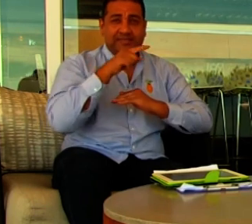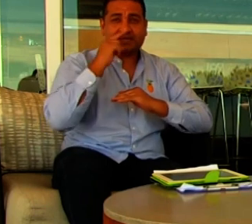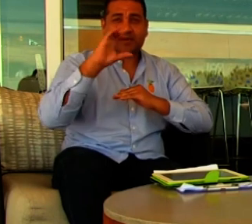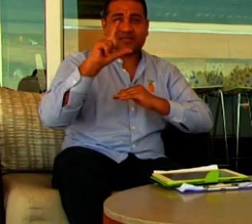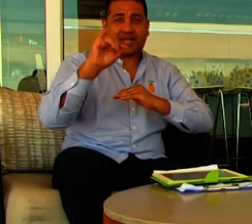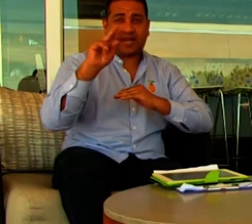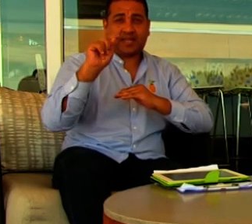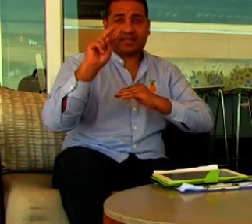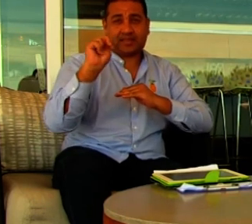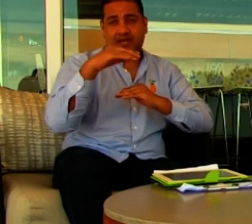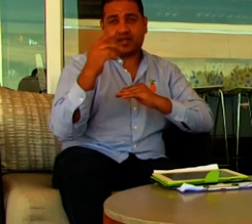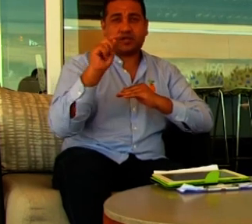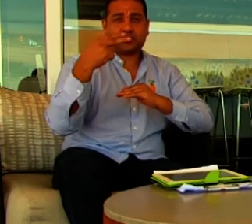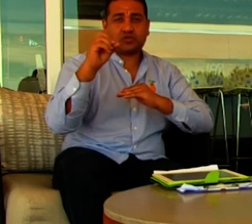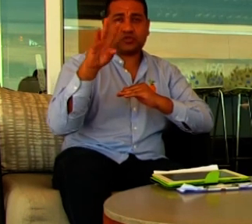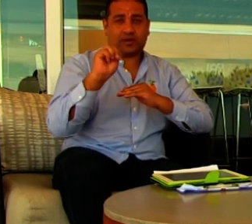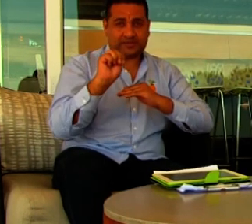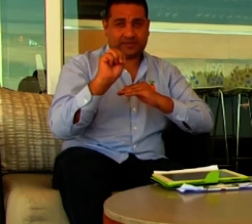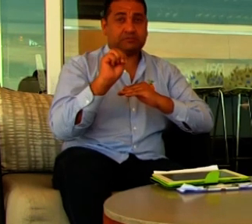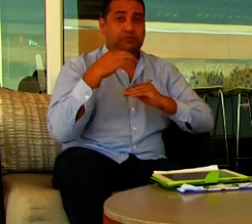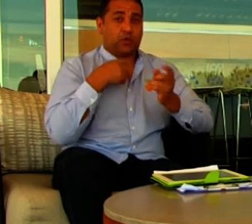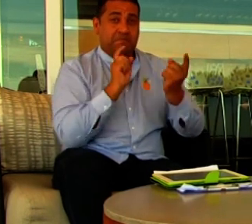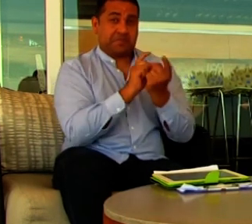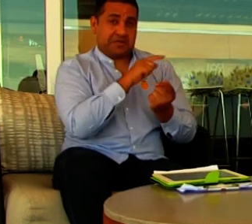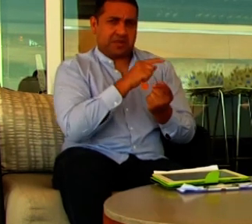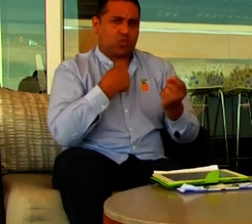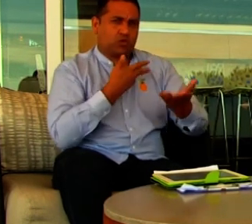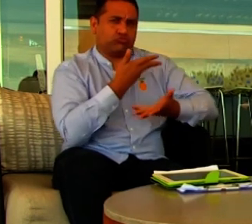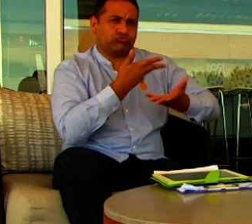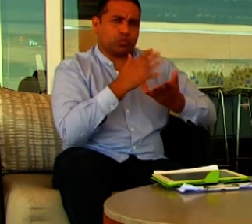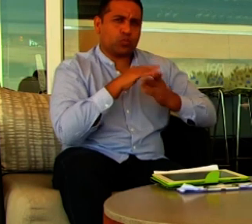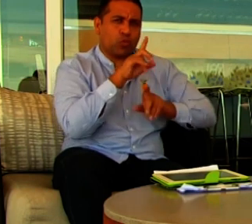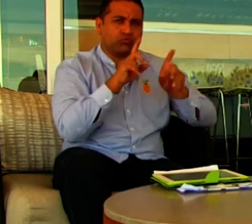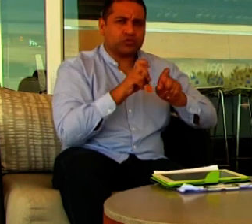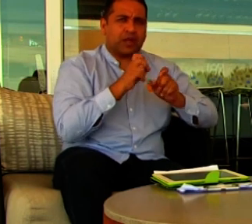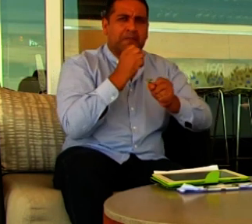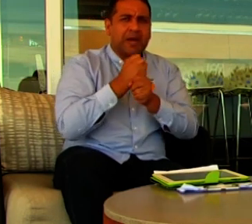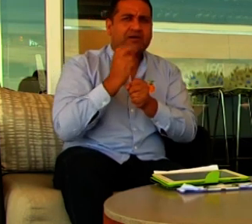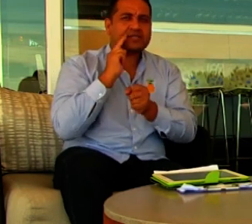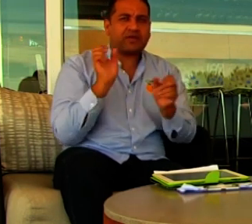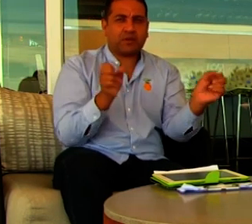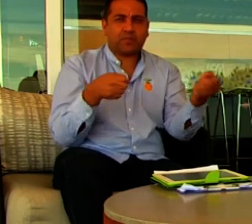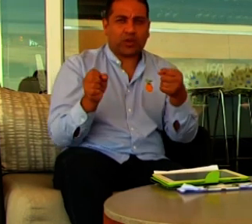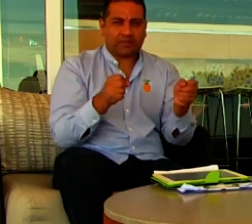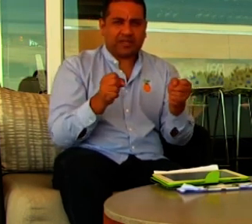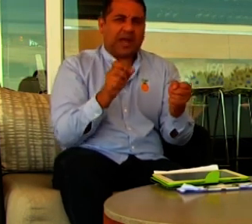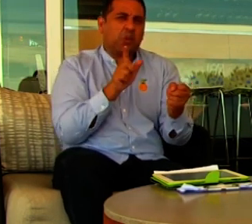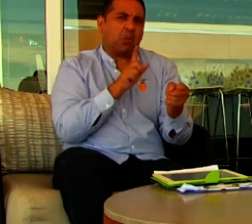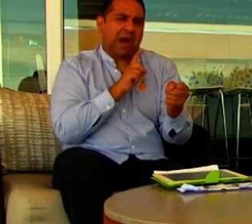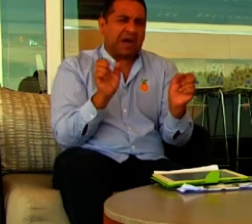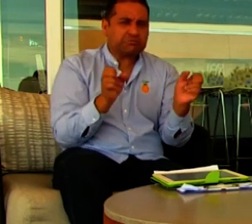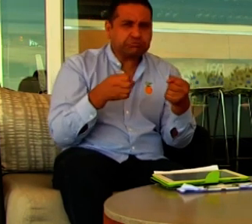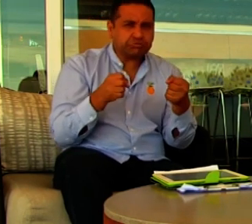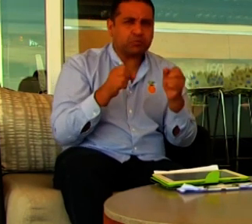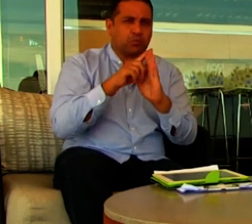Clinton Tom. And so, we're meeting with him and I'm discussing a few things and asking him about Deaf employment, why